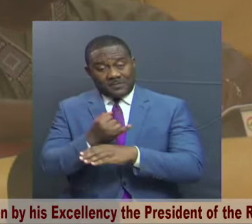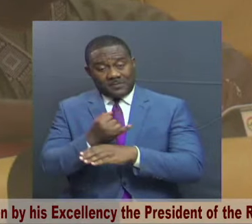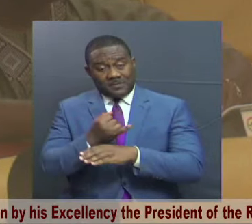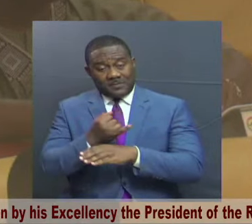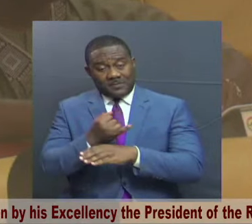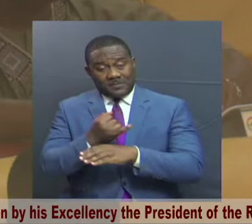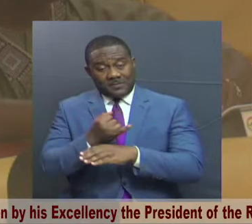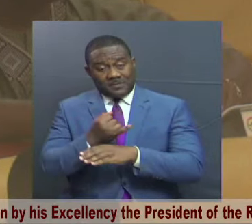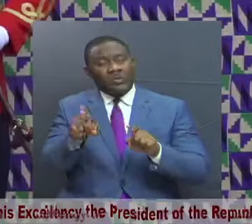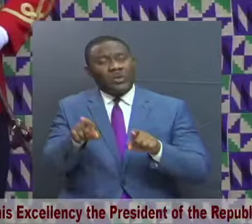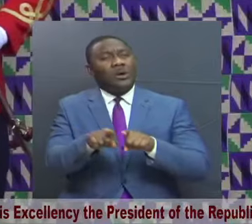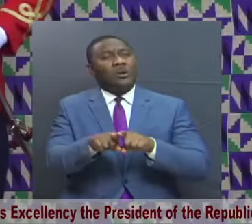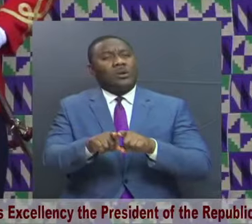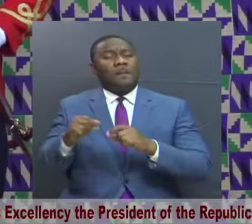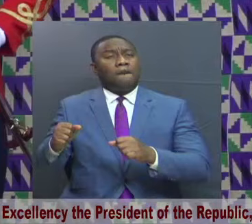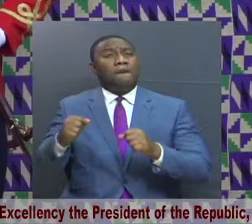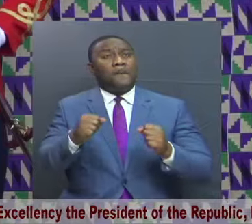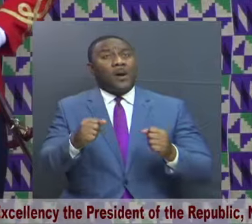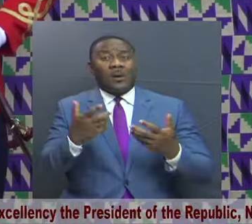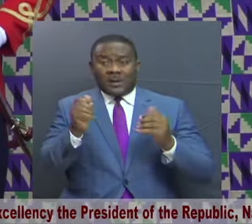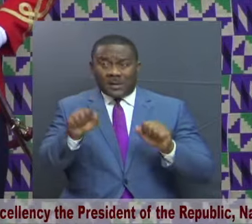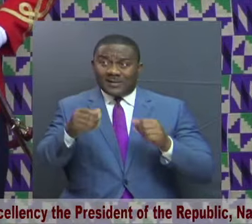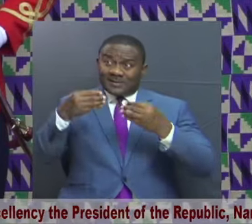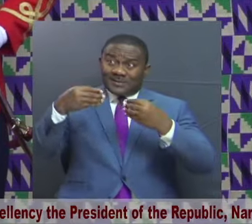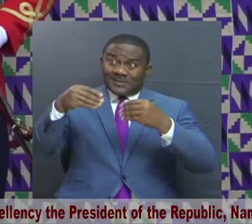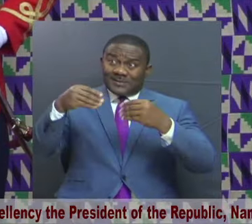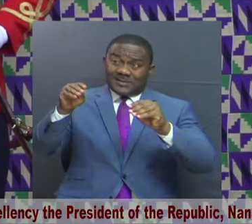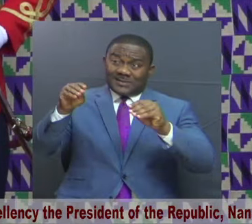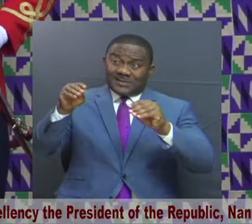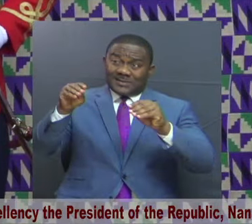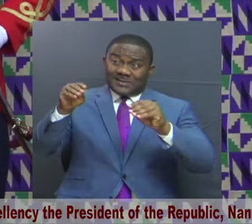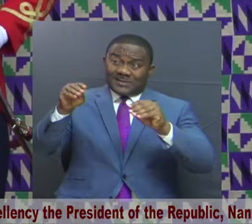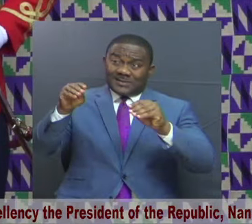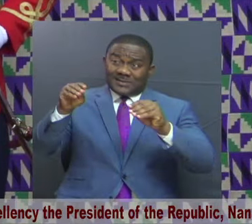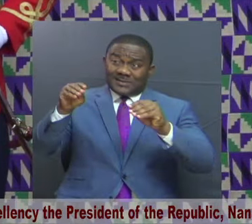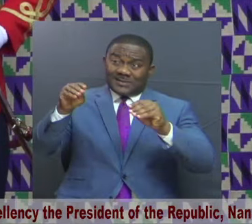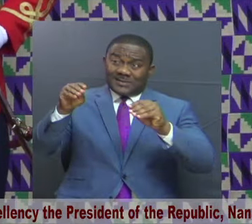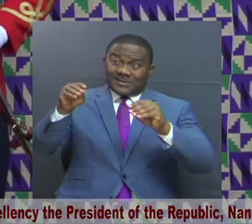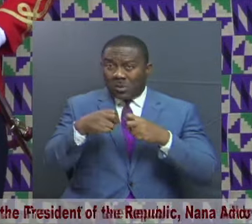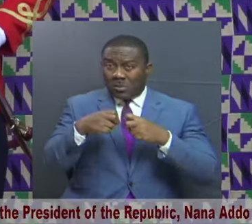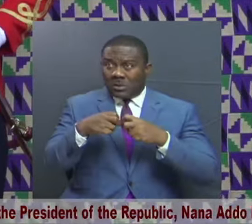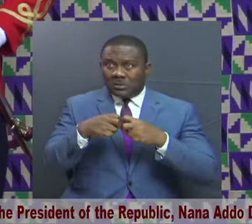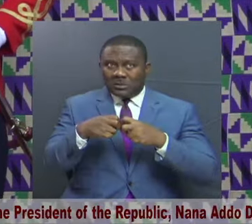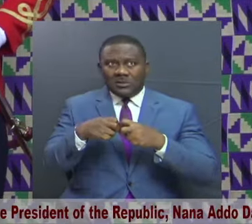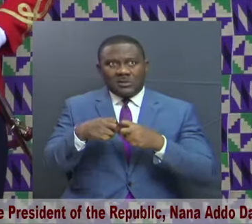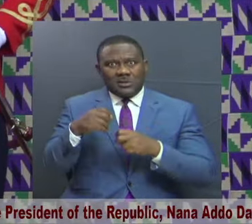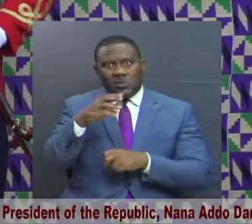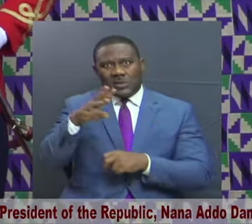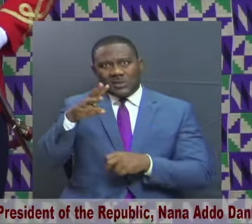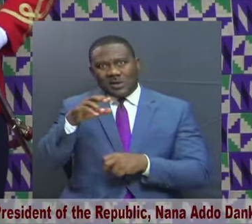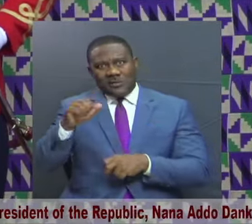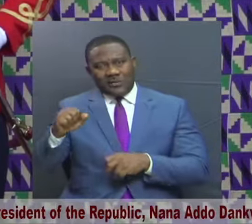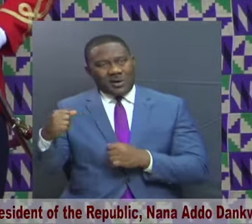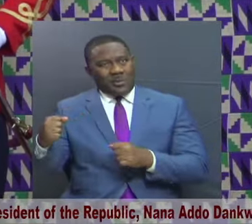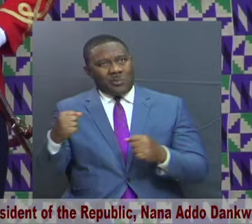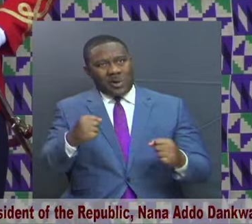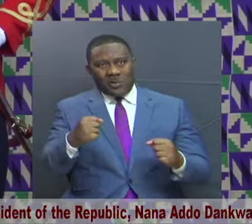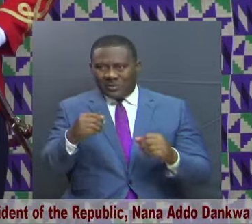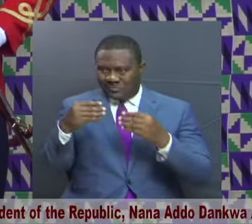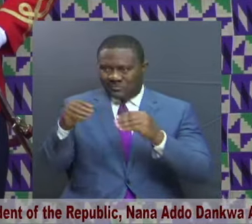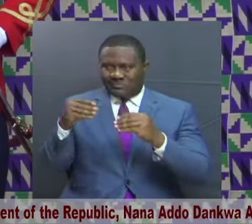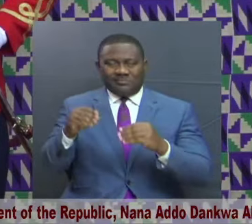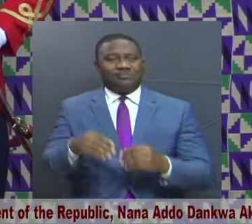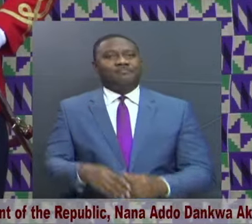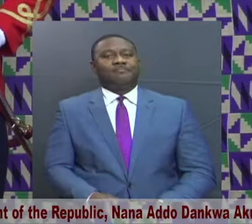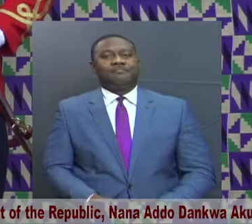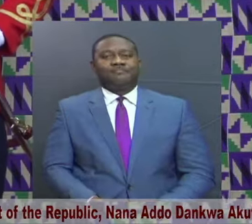a net power exporter in the eest region through the West African power PL Mr